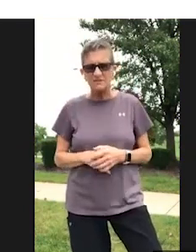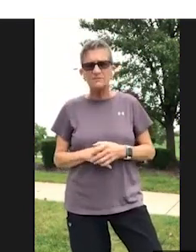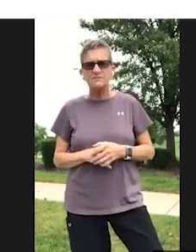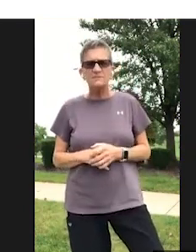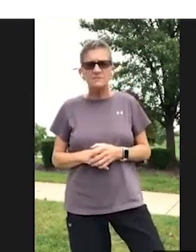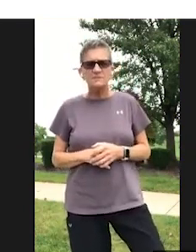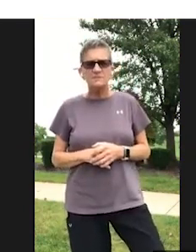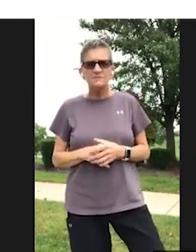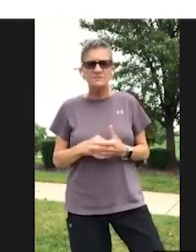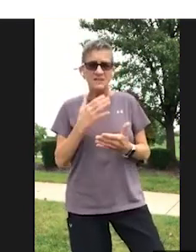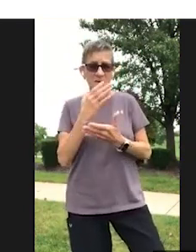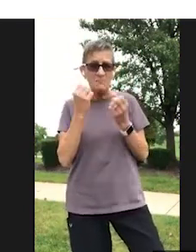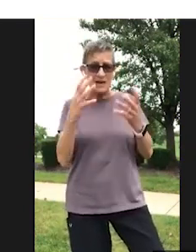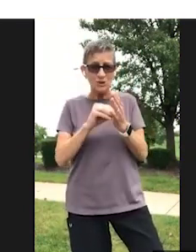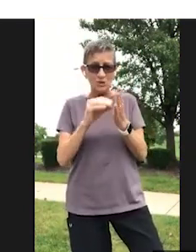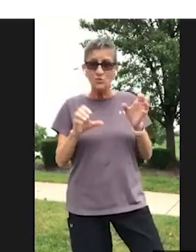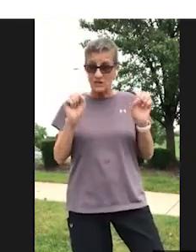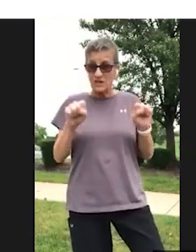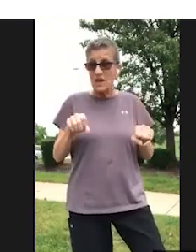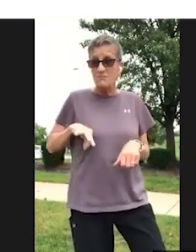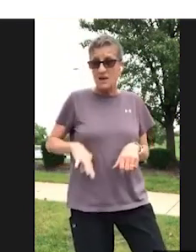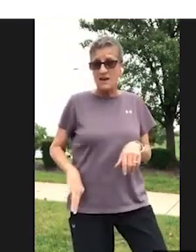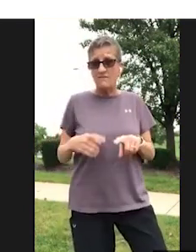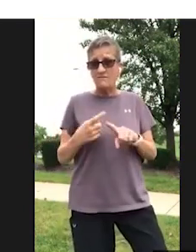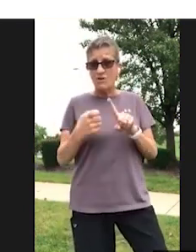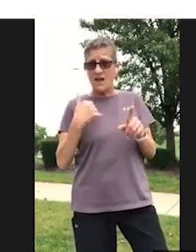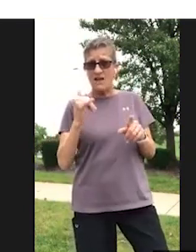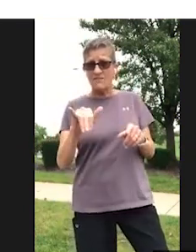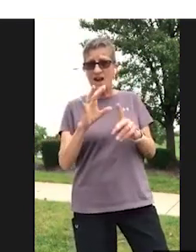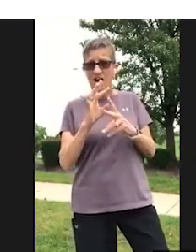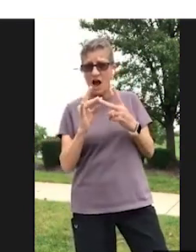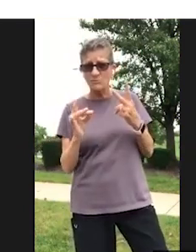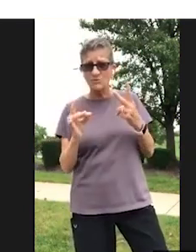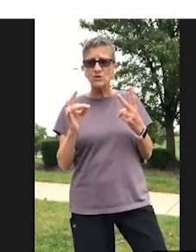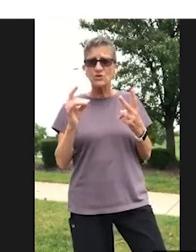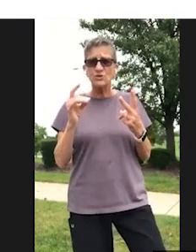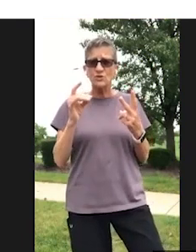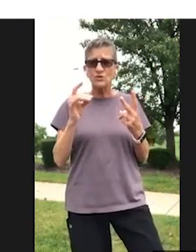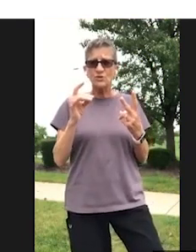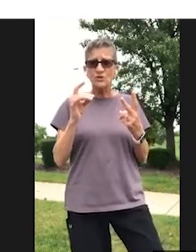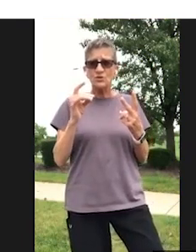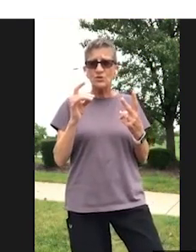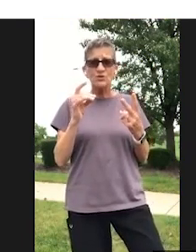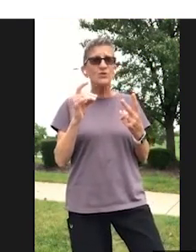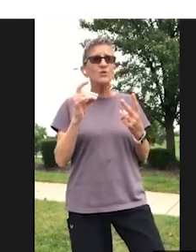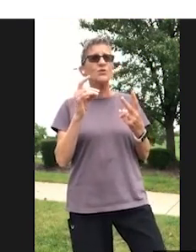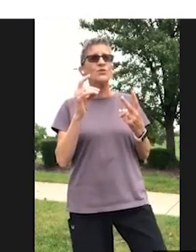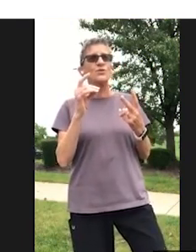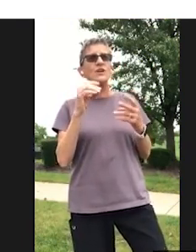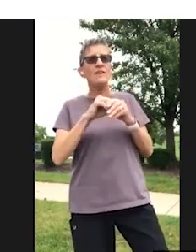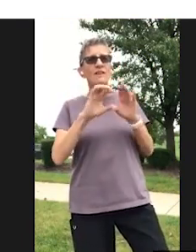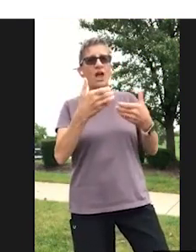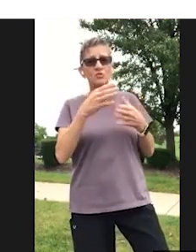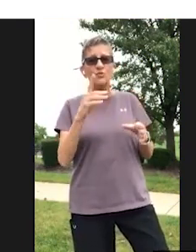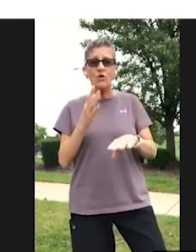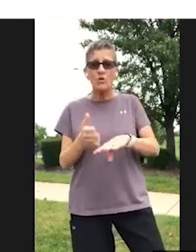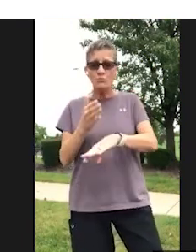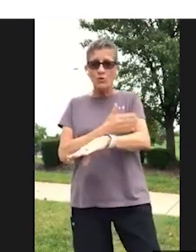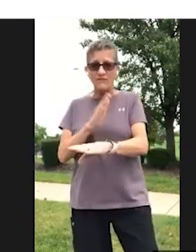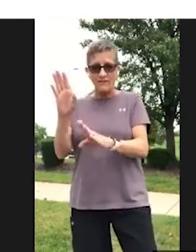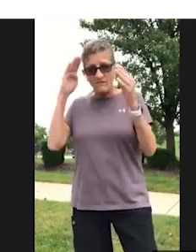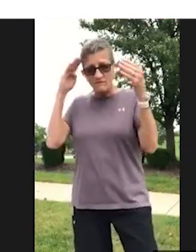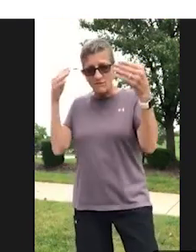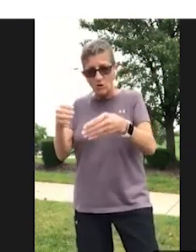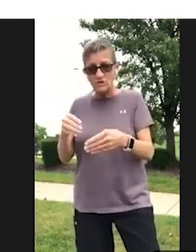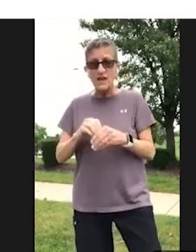So many students may benefit from having the option to use fidgets in the classroom as a way of improving focus. In our classroom, a box